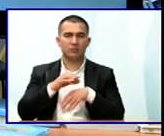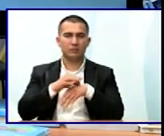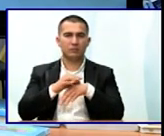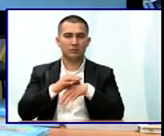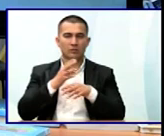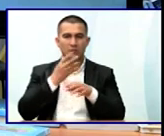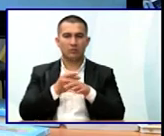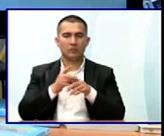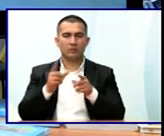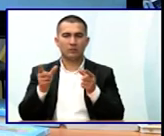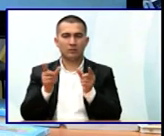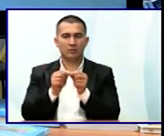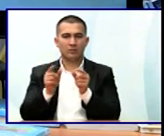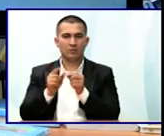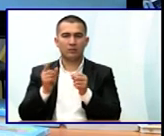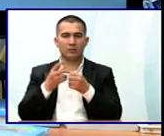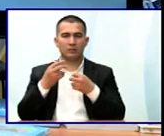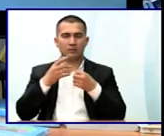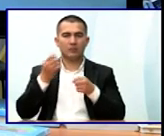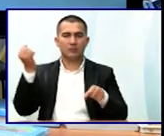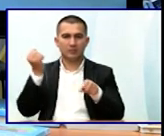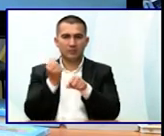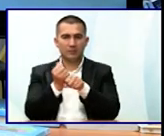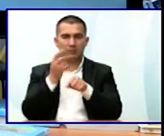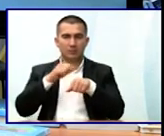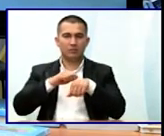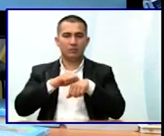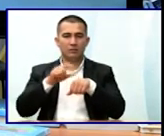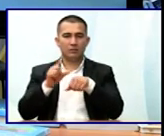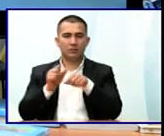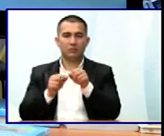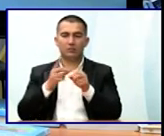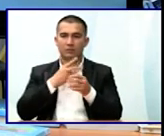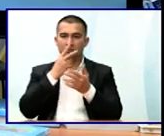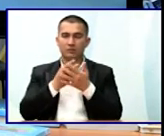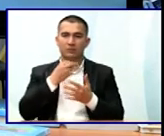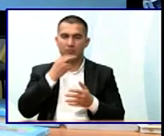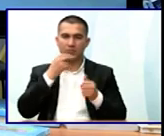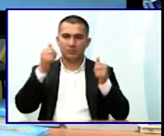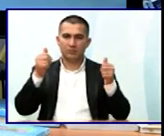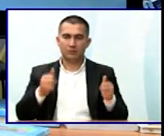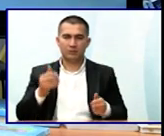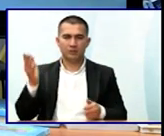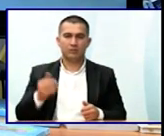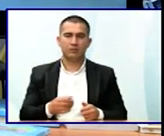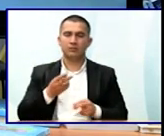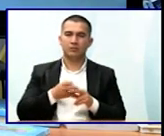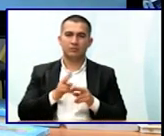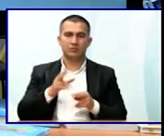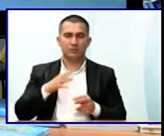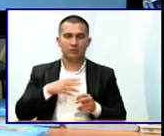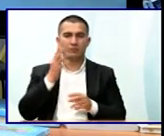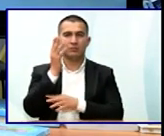pustlog'iga tegadigan qilib mahkam o'rnatib olinadi. Shundan so'ng ponalar olib tashlanadi